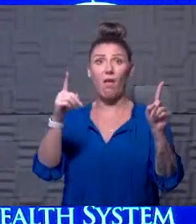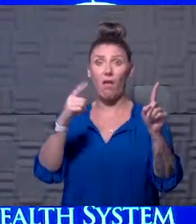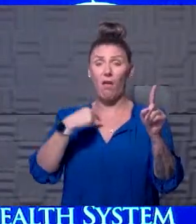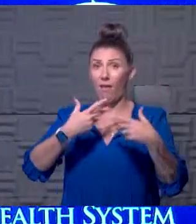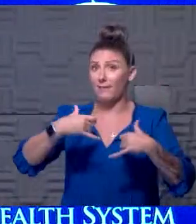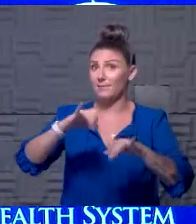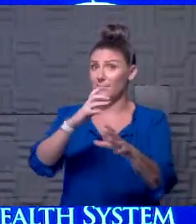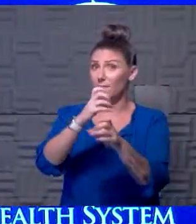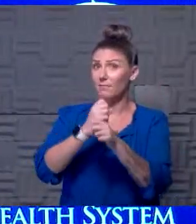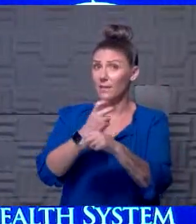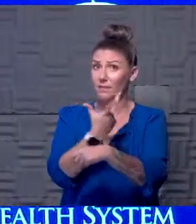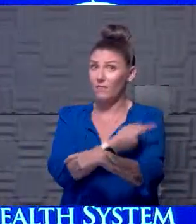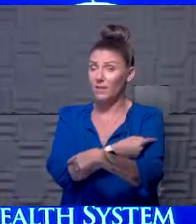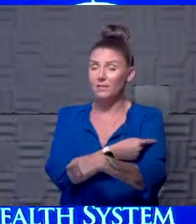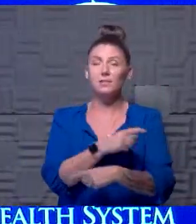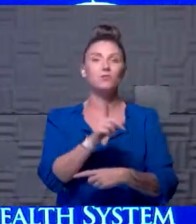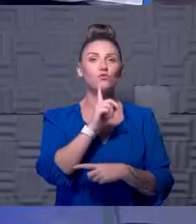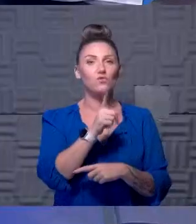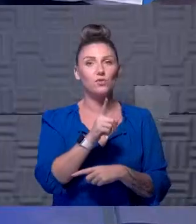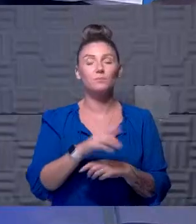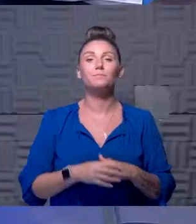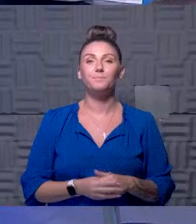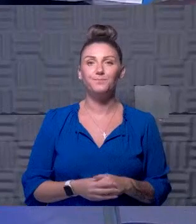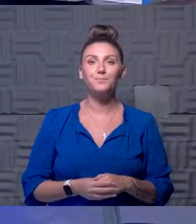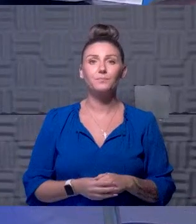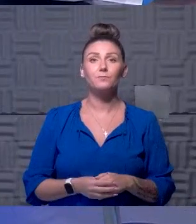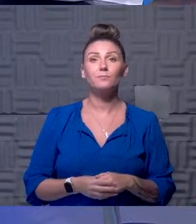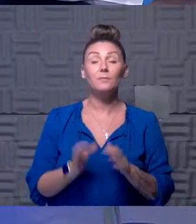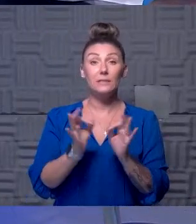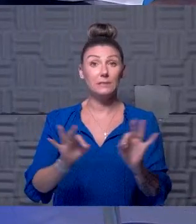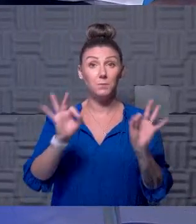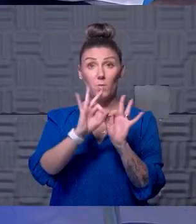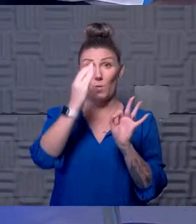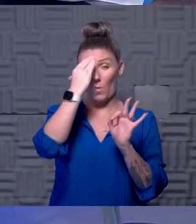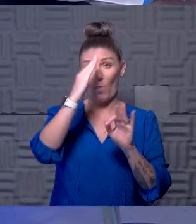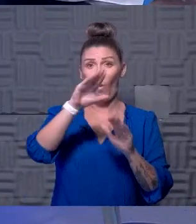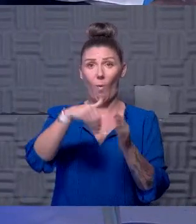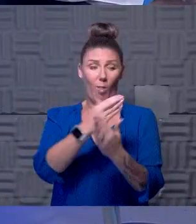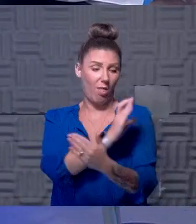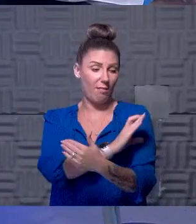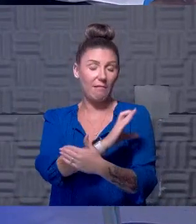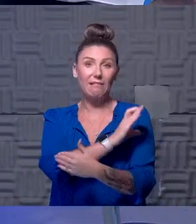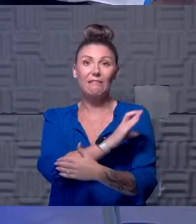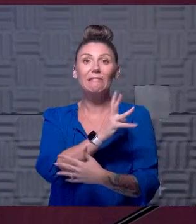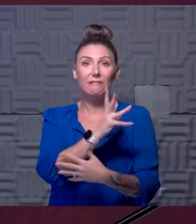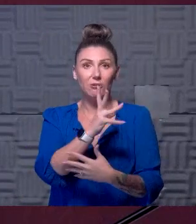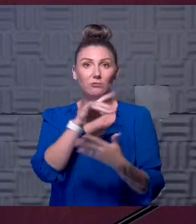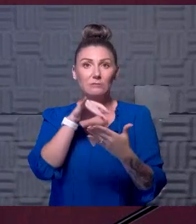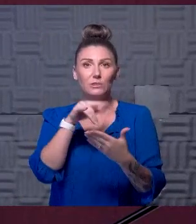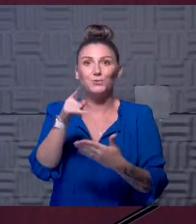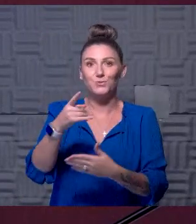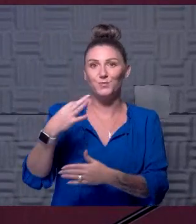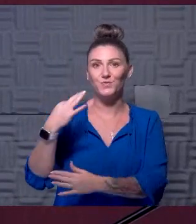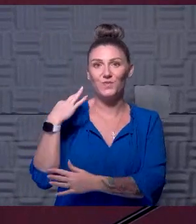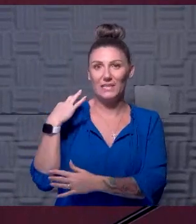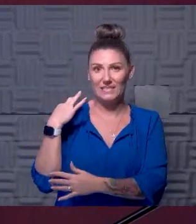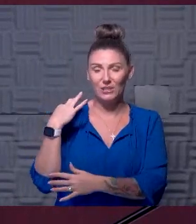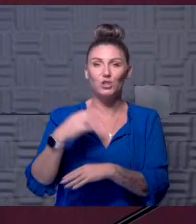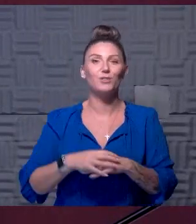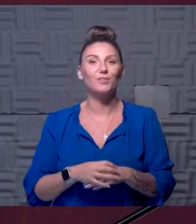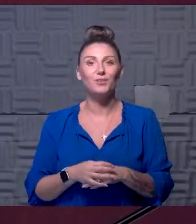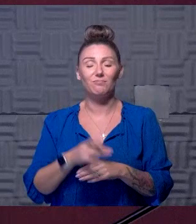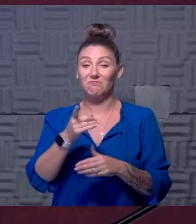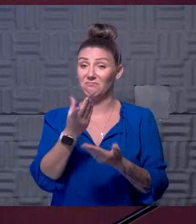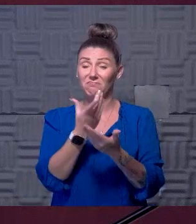get vaccinated? Sure. And it's important to know in all clinical studies, you are a volunteer. And so you